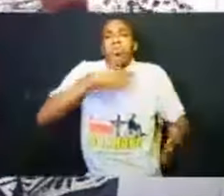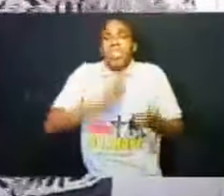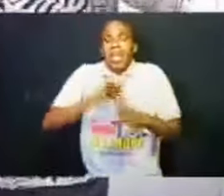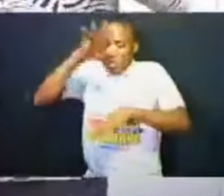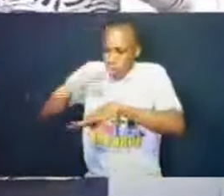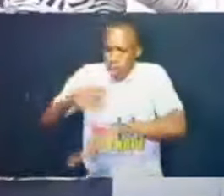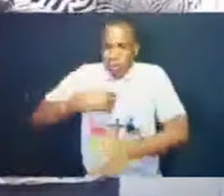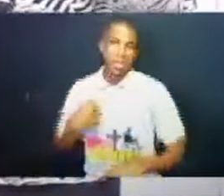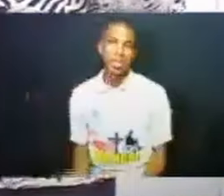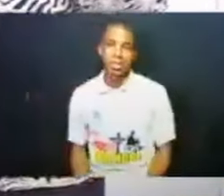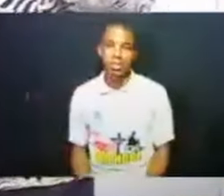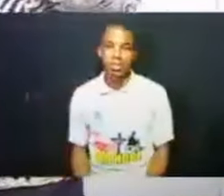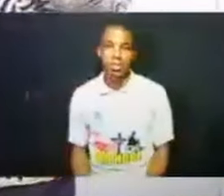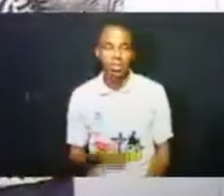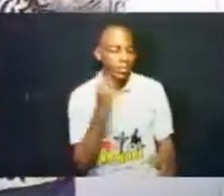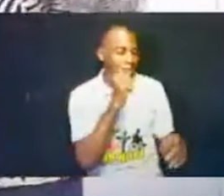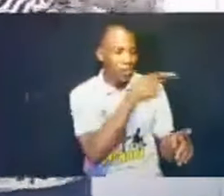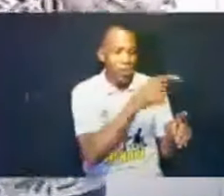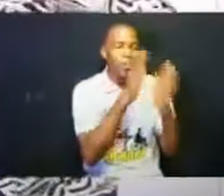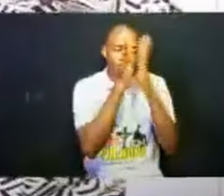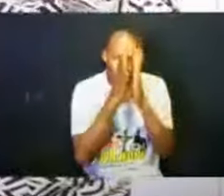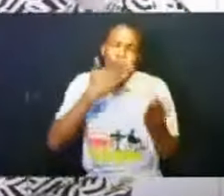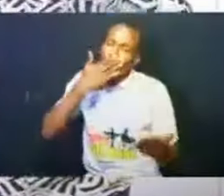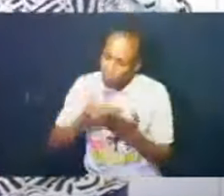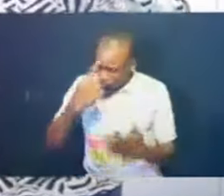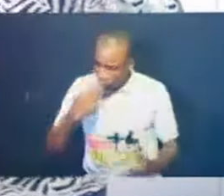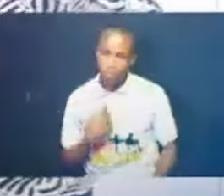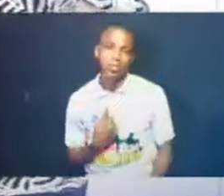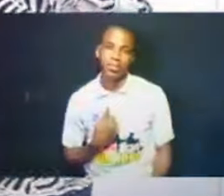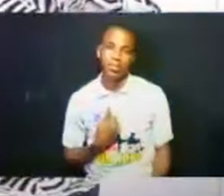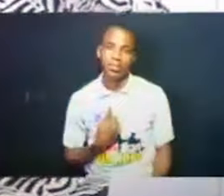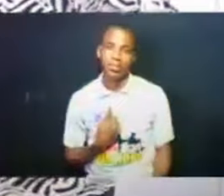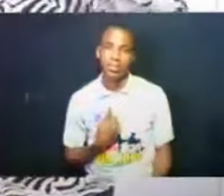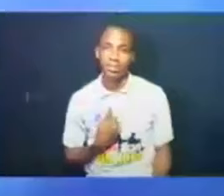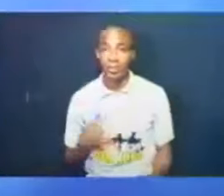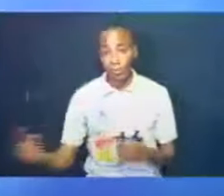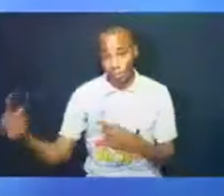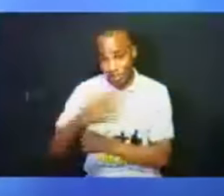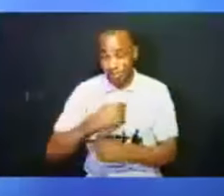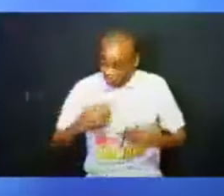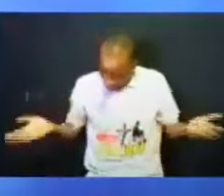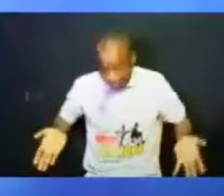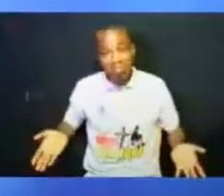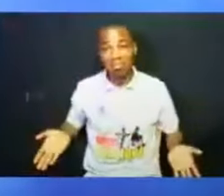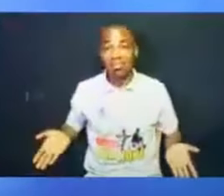toe. She prayed a good prayer. For me. And today, look at me.